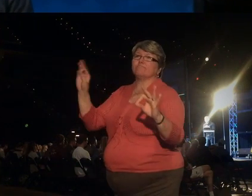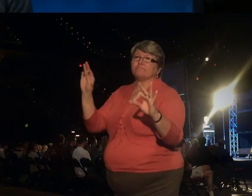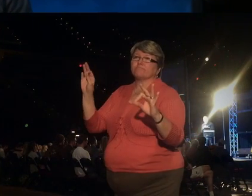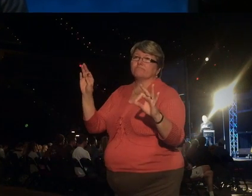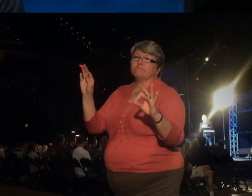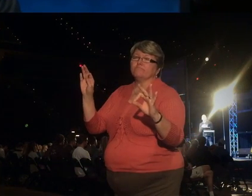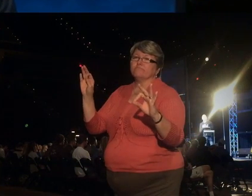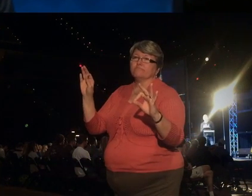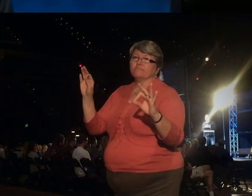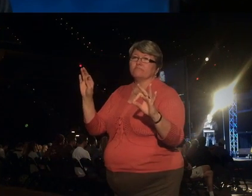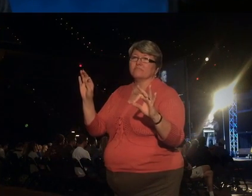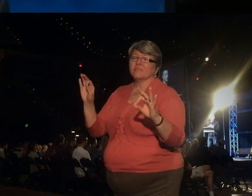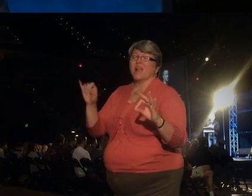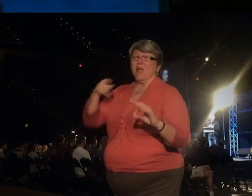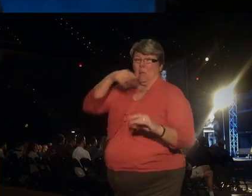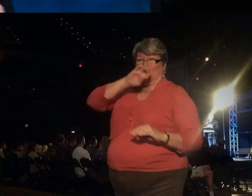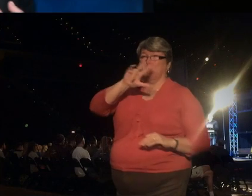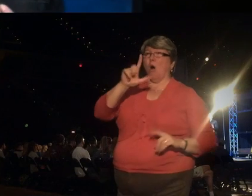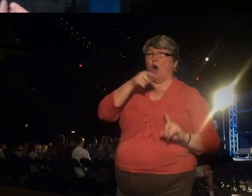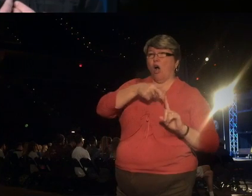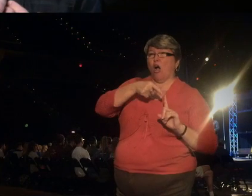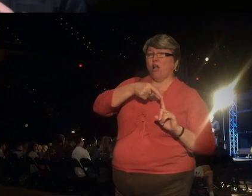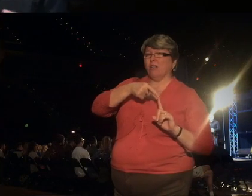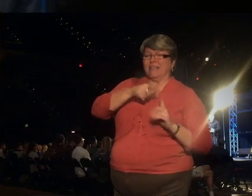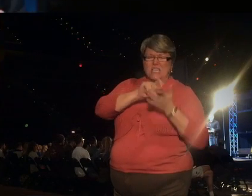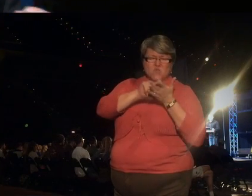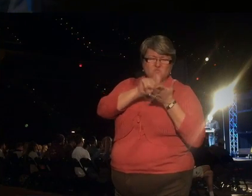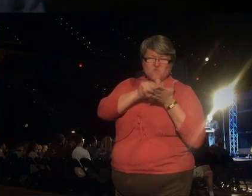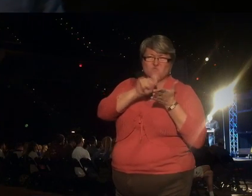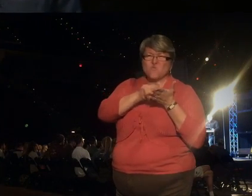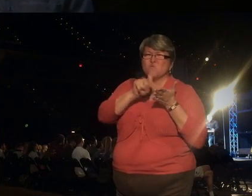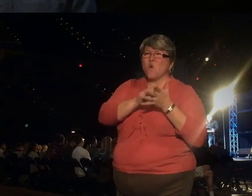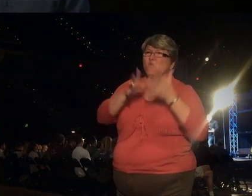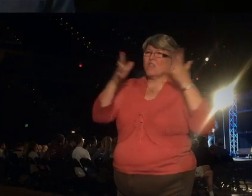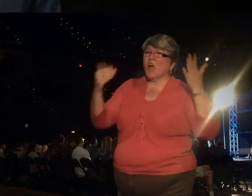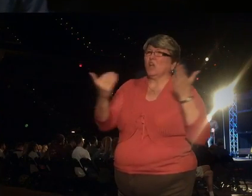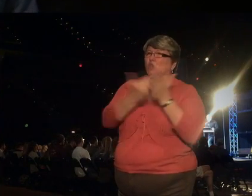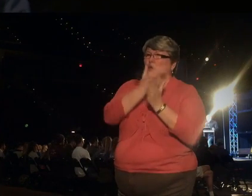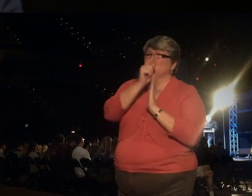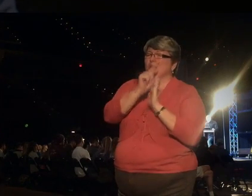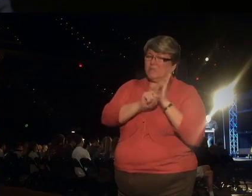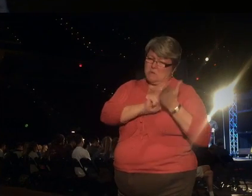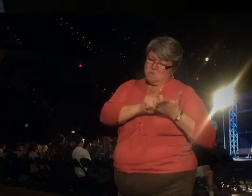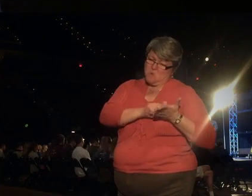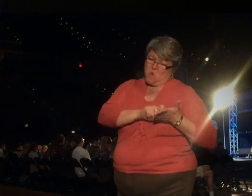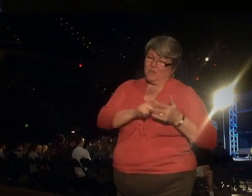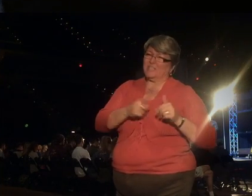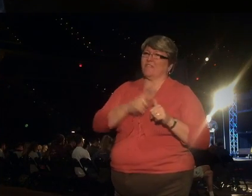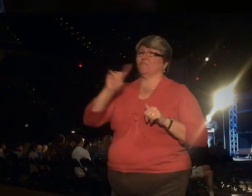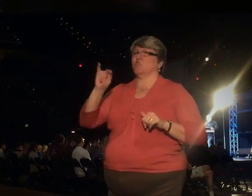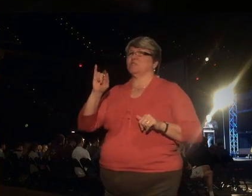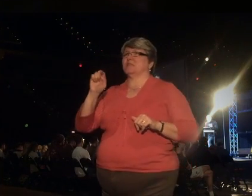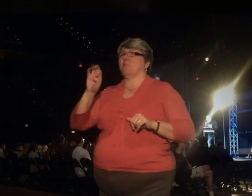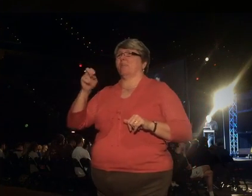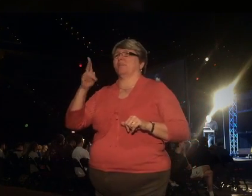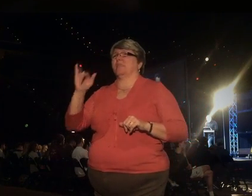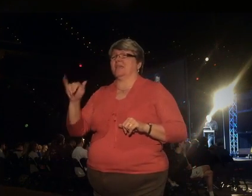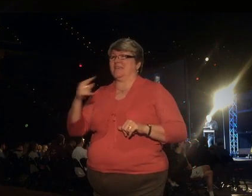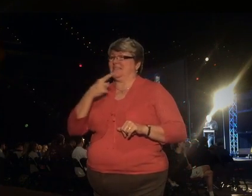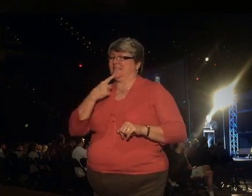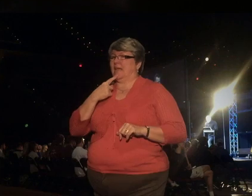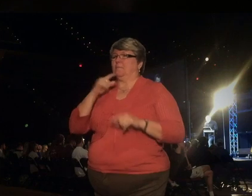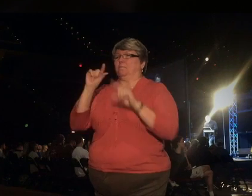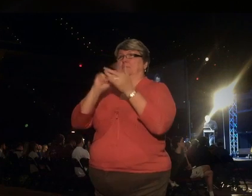Paul, who wrote much of the New Testament, said in 1 Timothy, he says, the saying is trustworthy